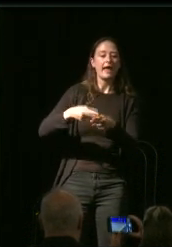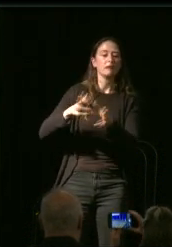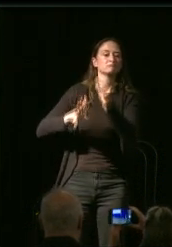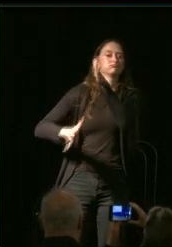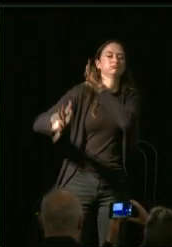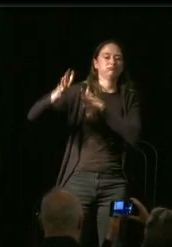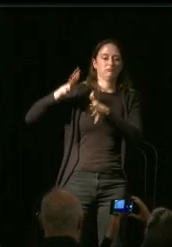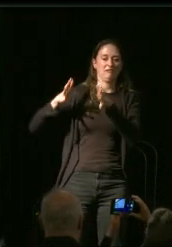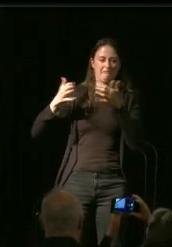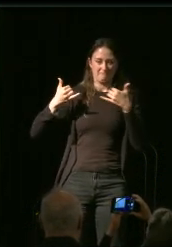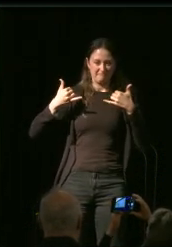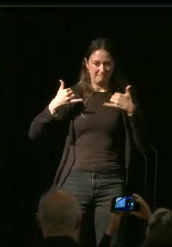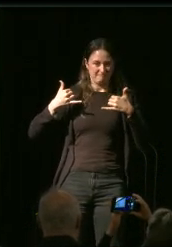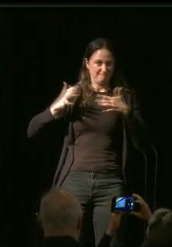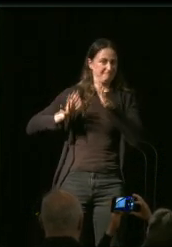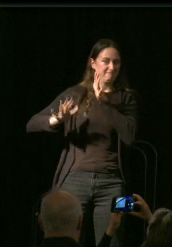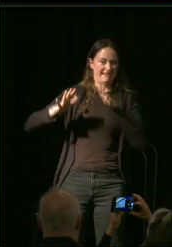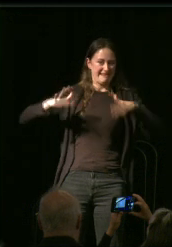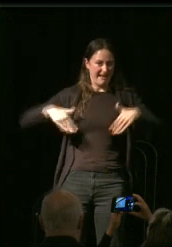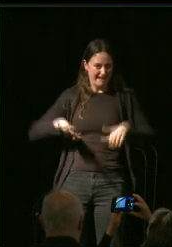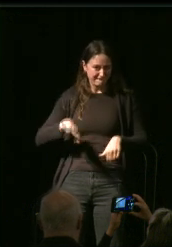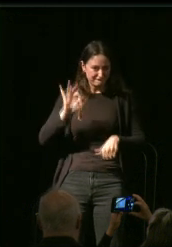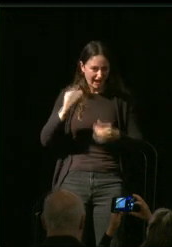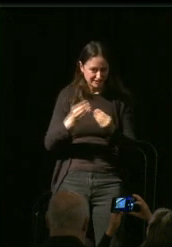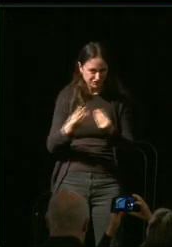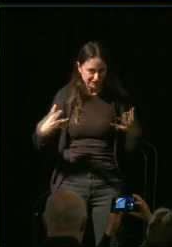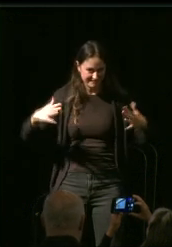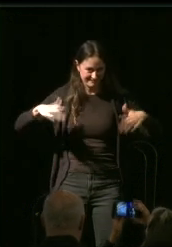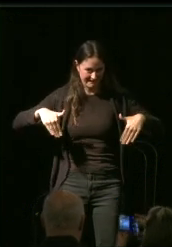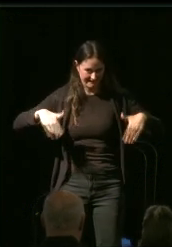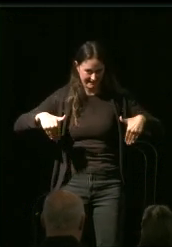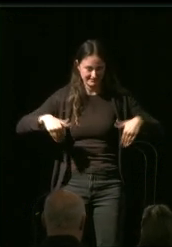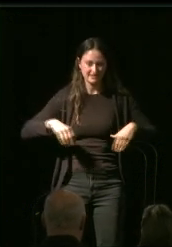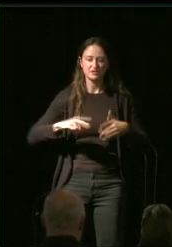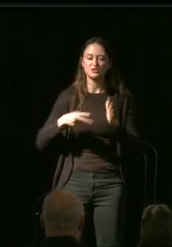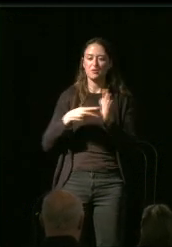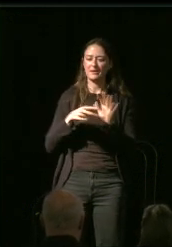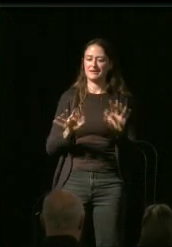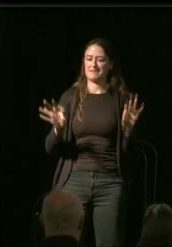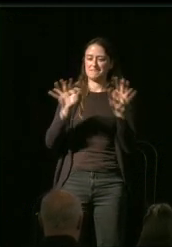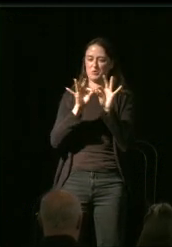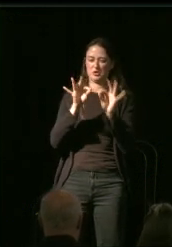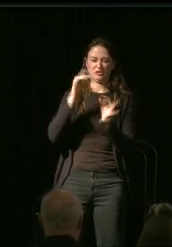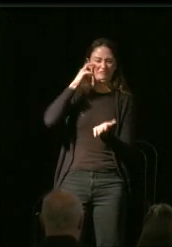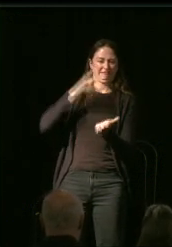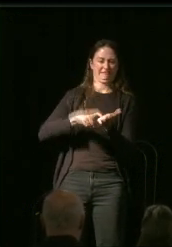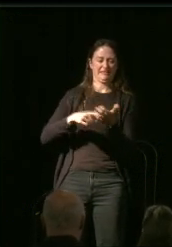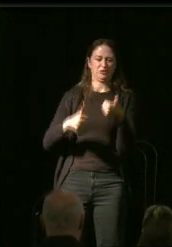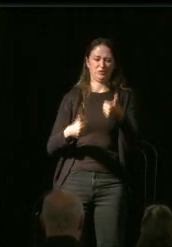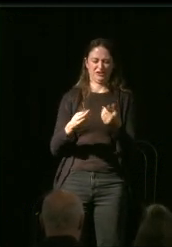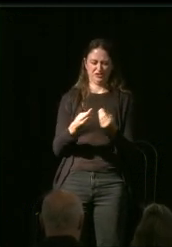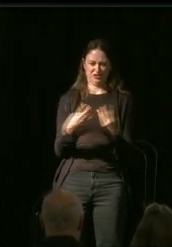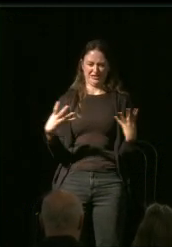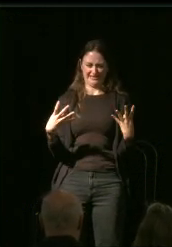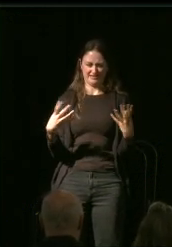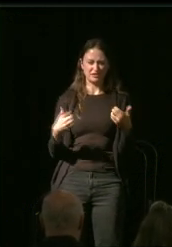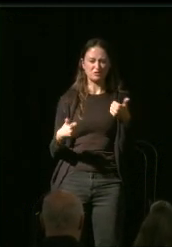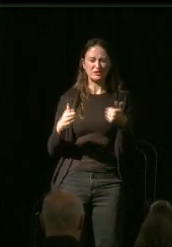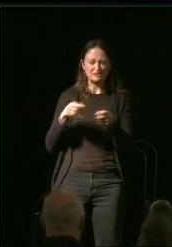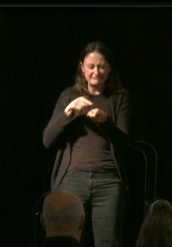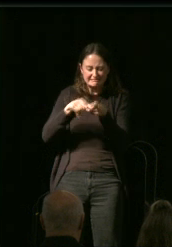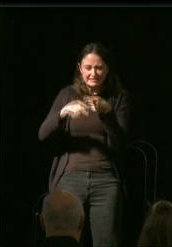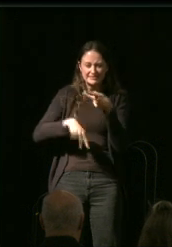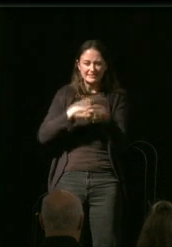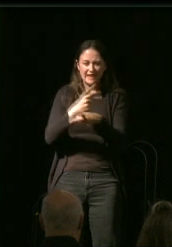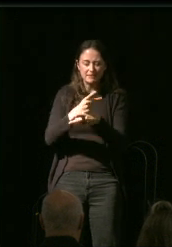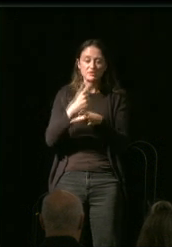made 2 different names to remember, the gene name and the subtype name. We might say MYO7A related Usher type 1 instead